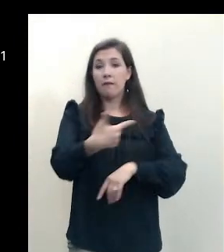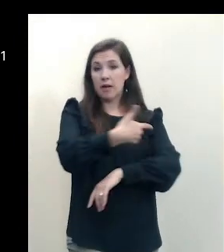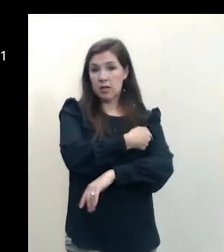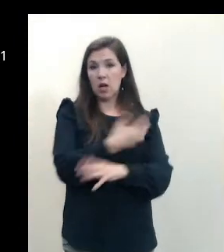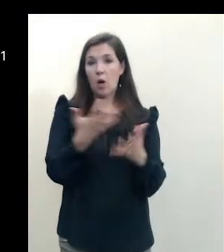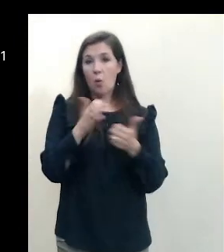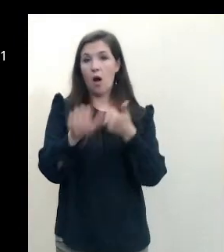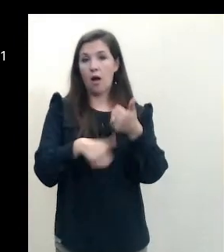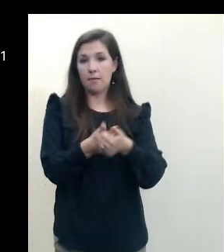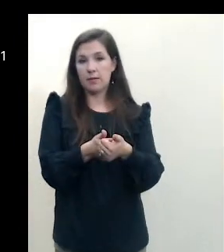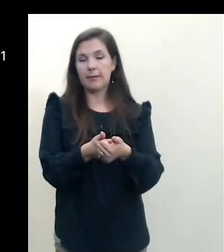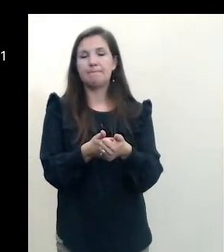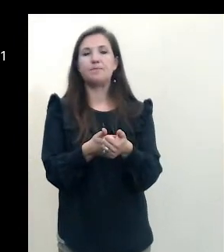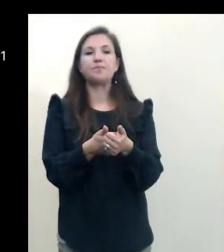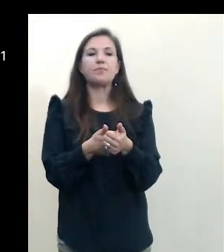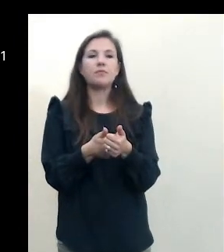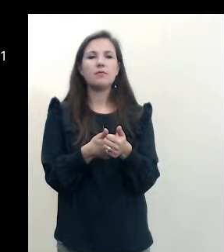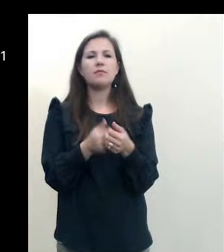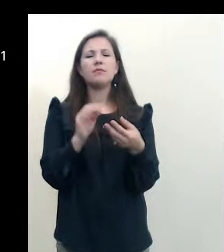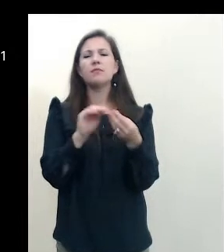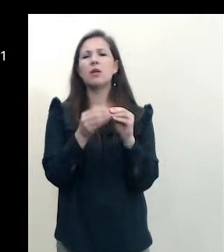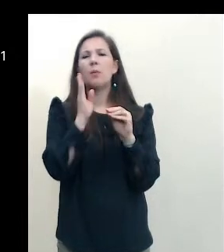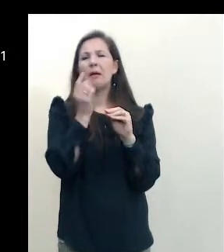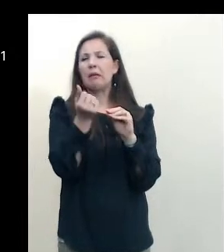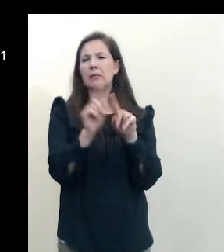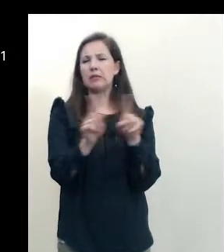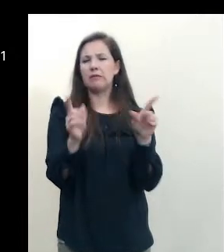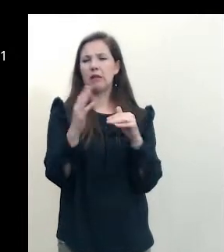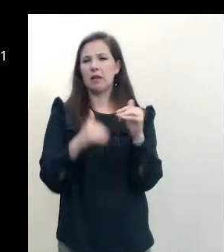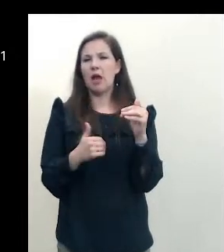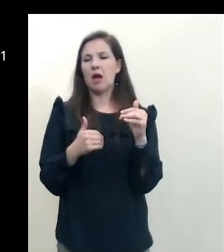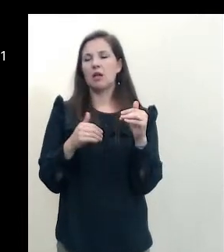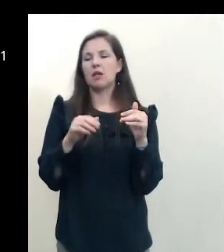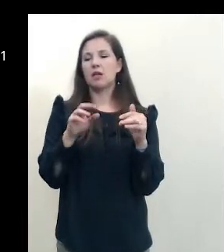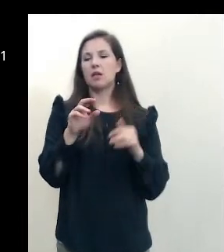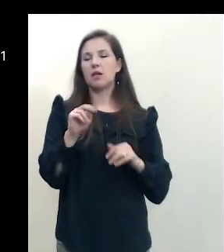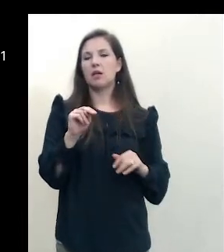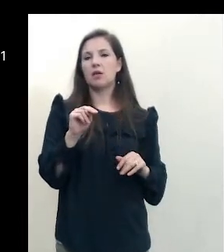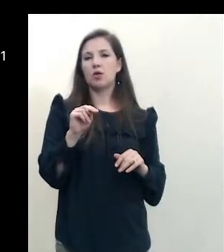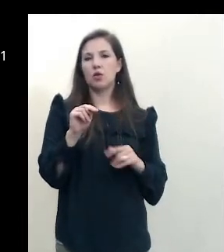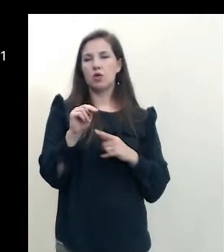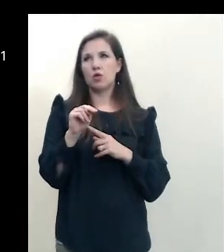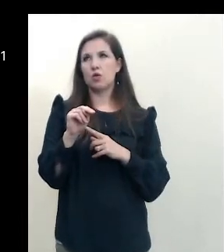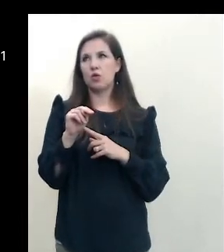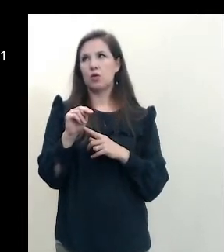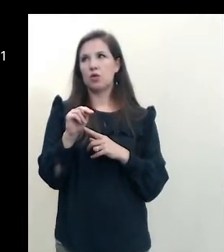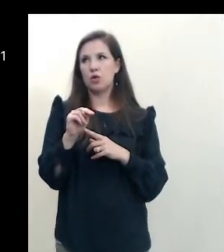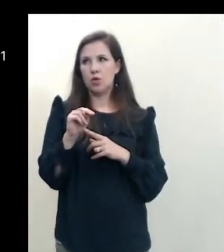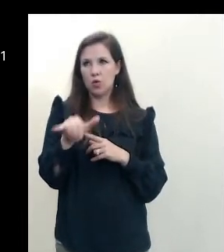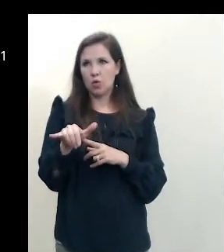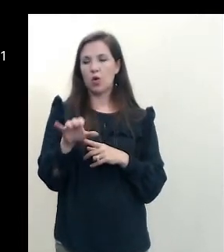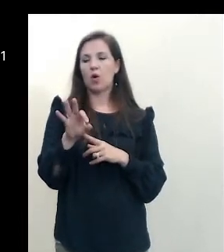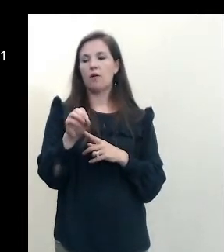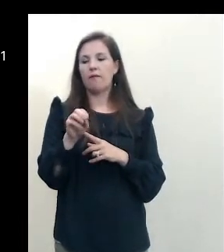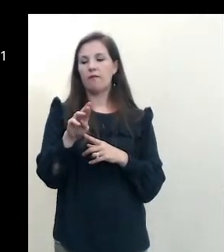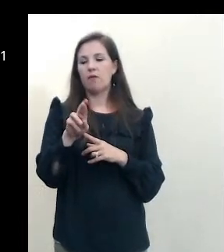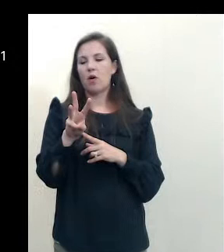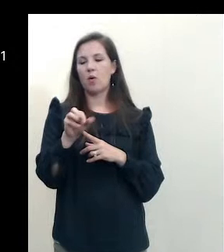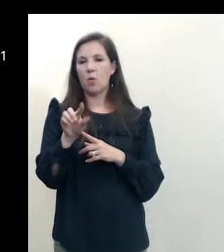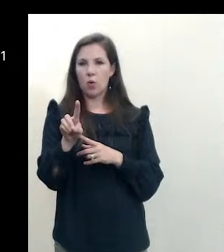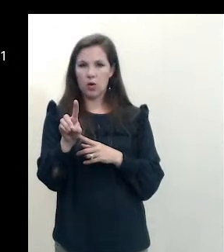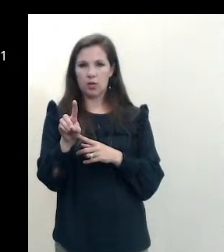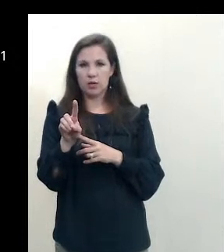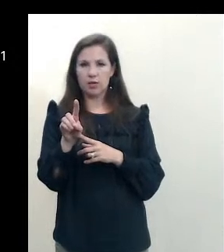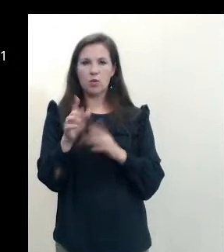update. And these numbers will be a little different than what you're seeing on the New York Forward site, the